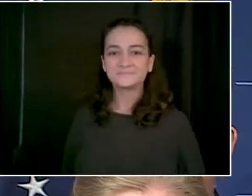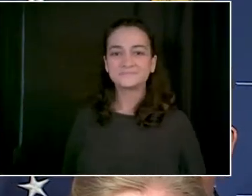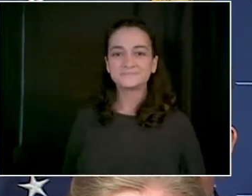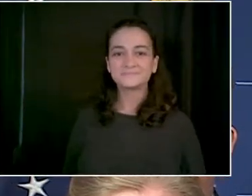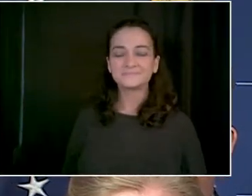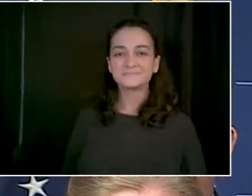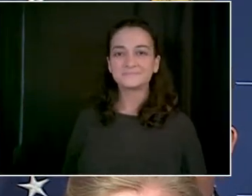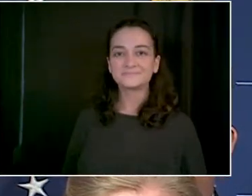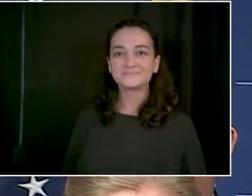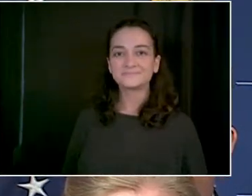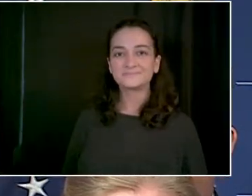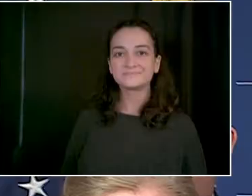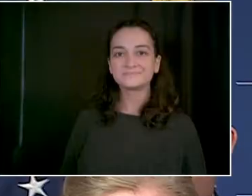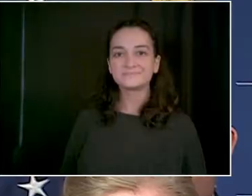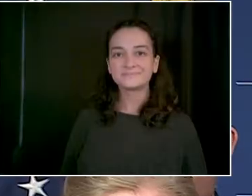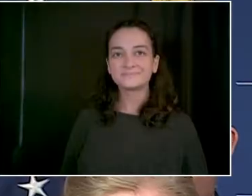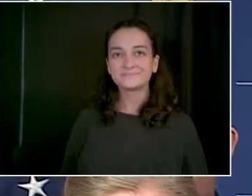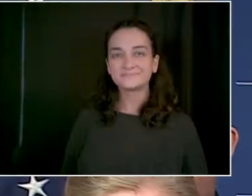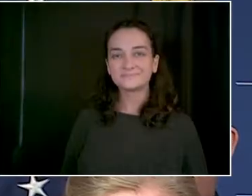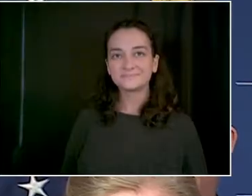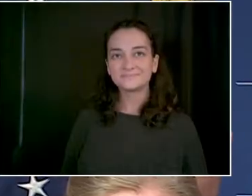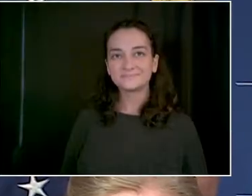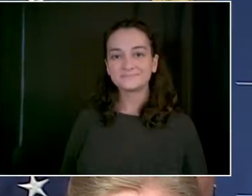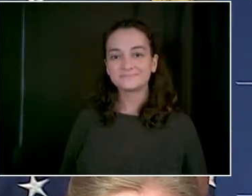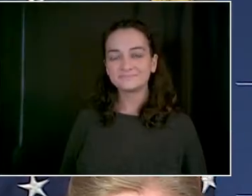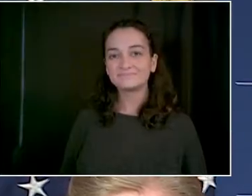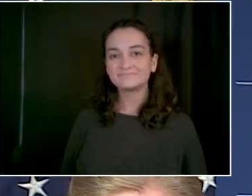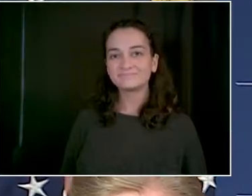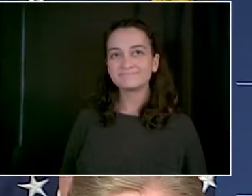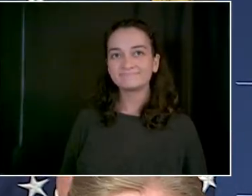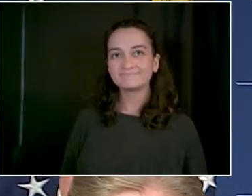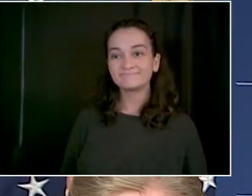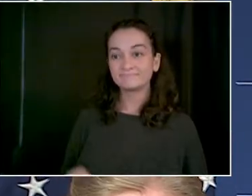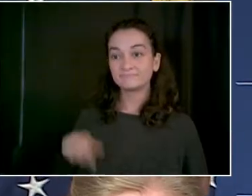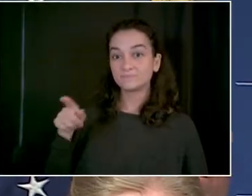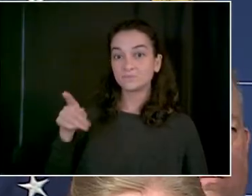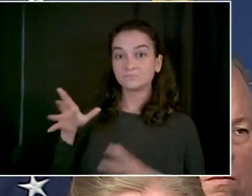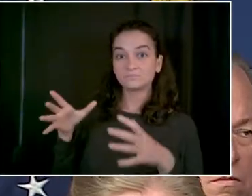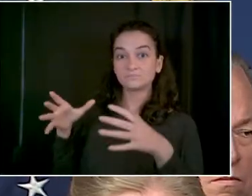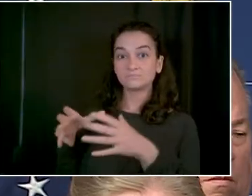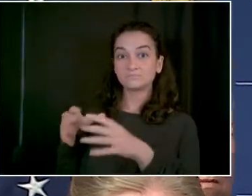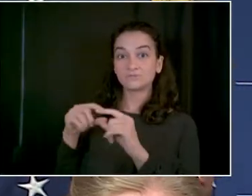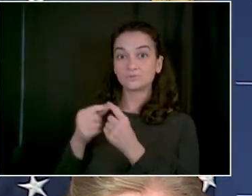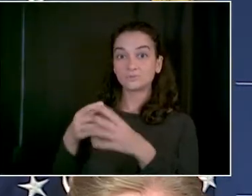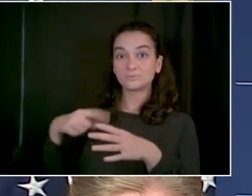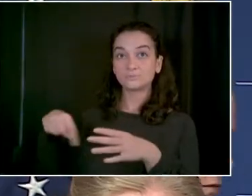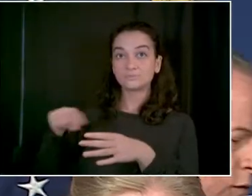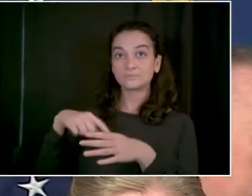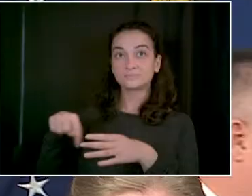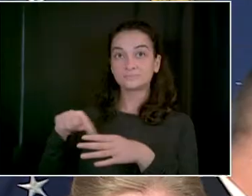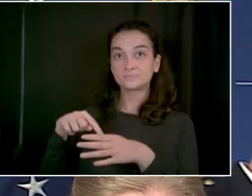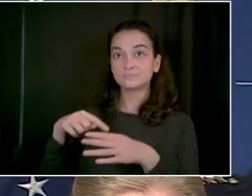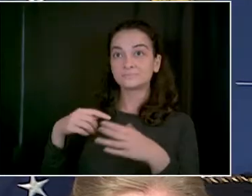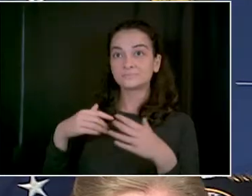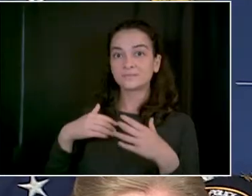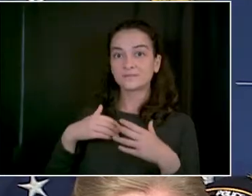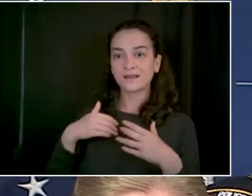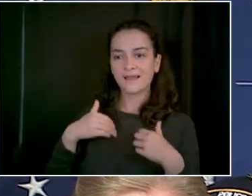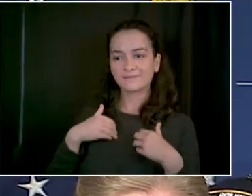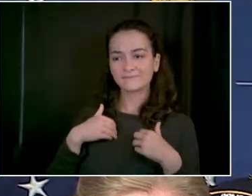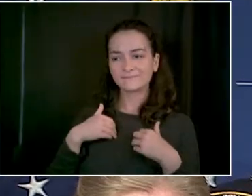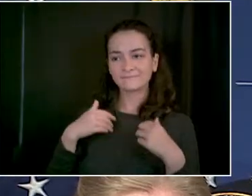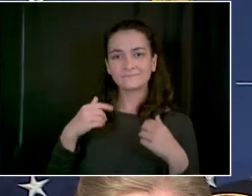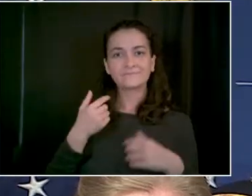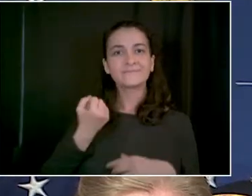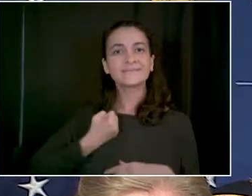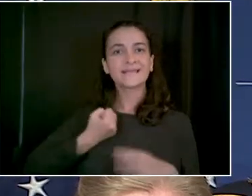young Tren de Aragua. So they use virtually the same gang signs. They use the same verbiage. They use the same emojis when they post